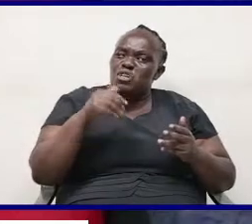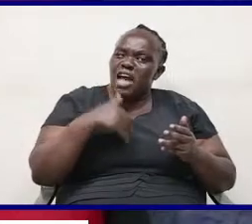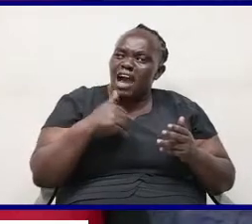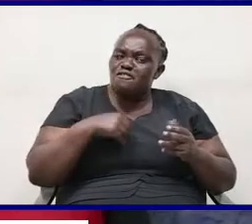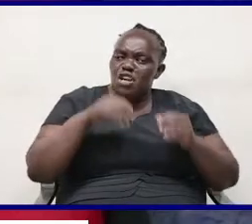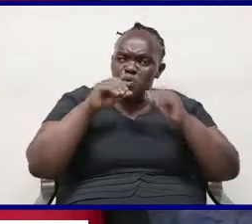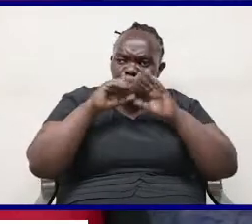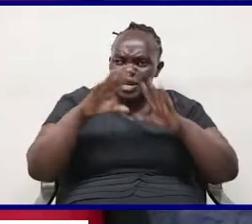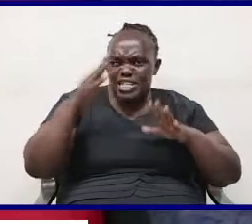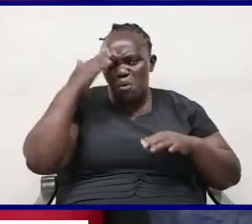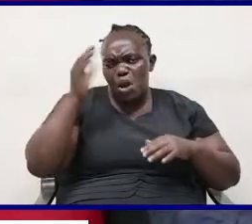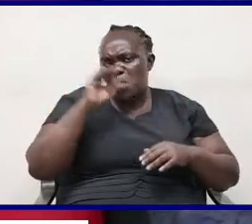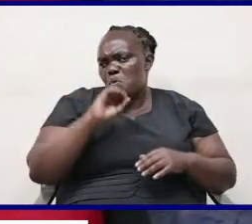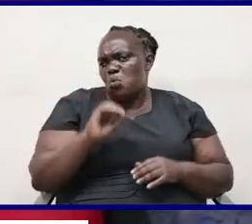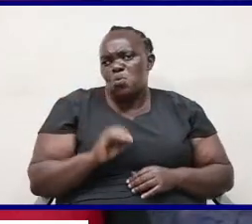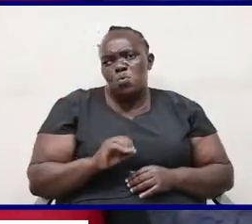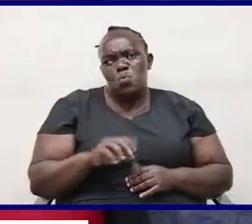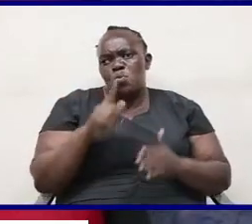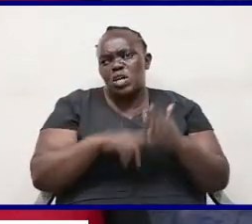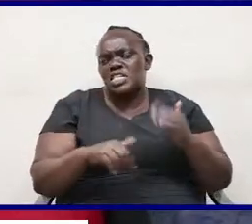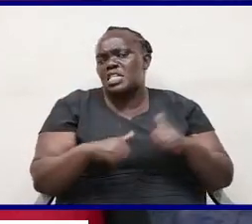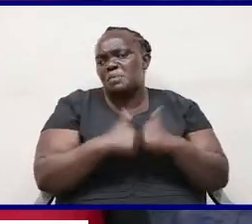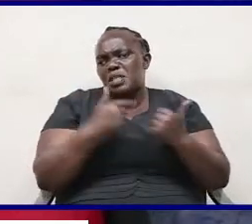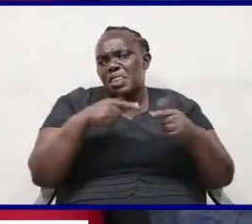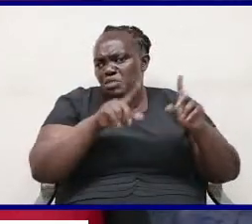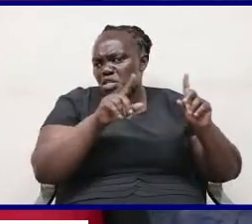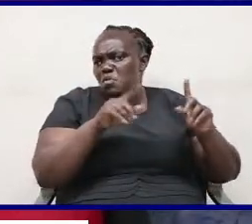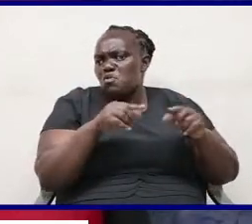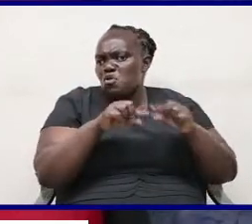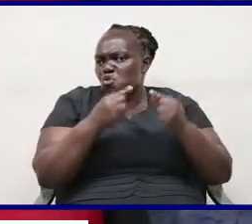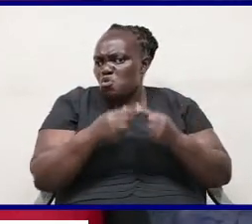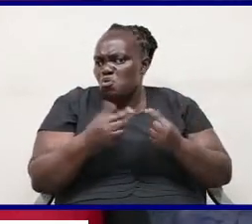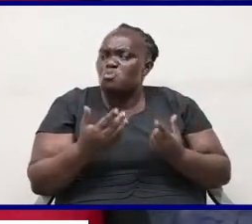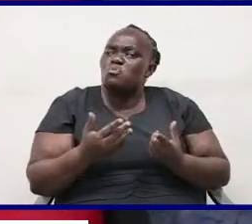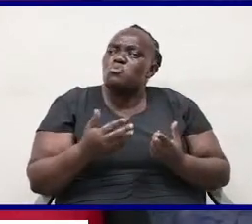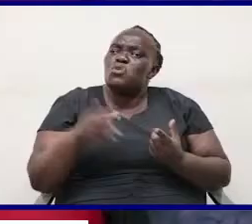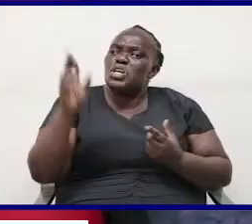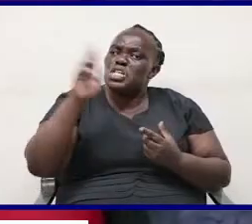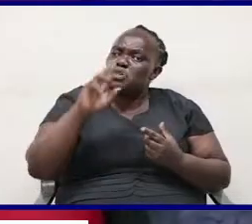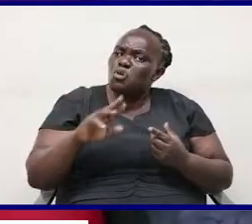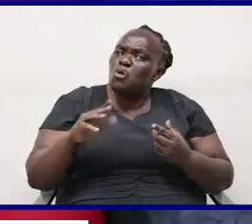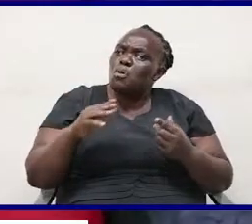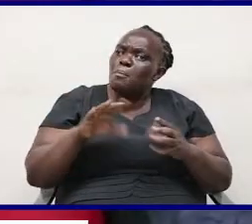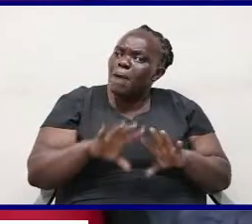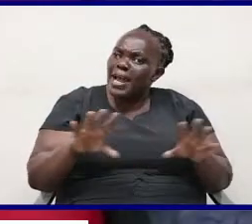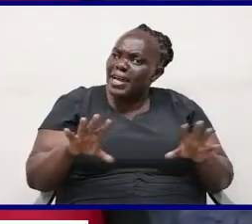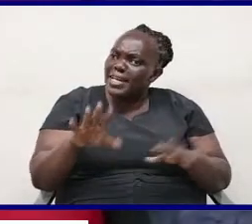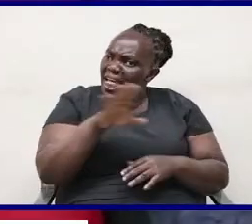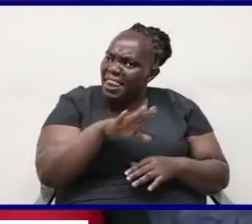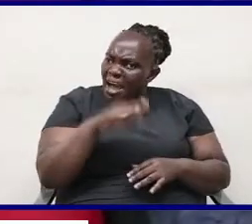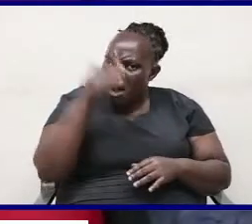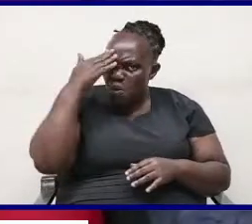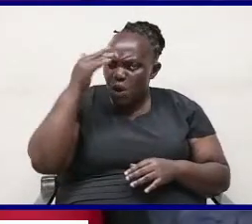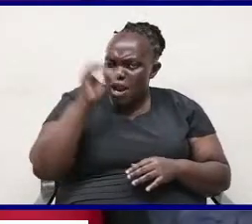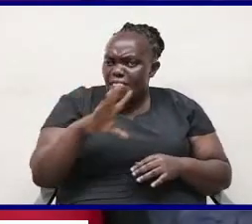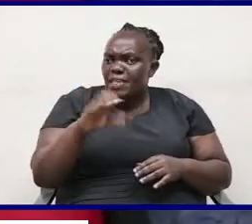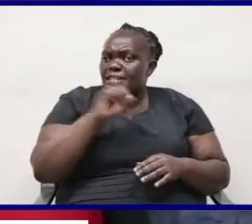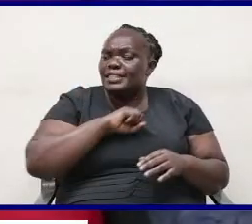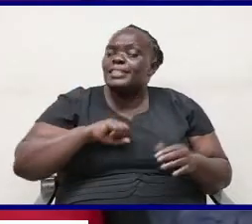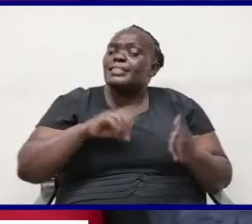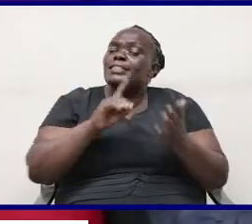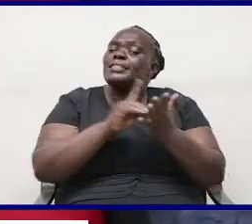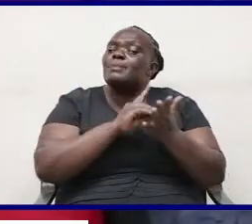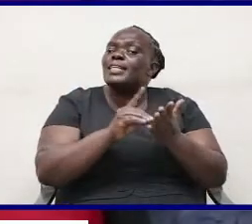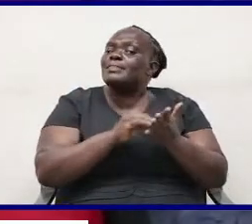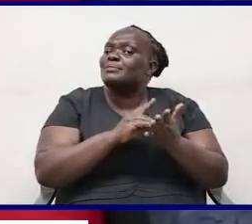enough information about what is happening in those regional markets. So as a State Department, we're actually working with